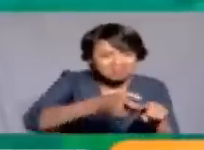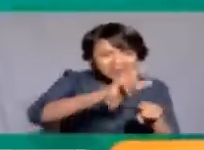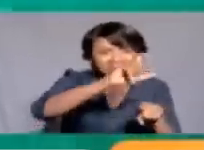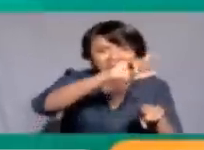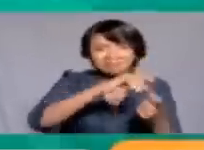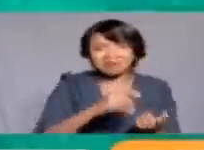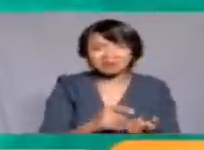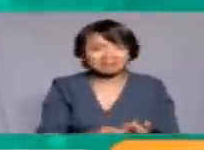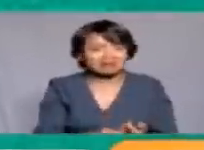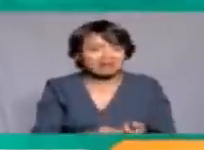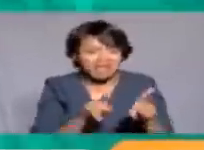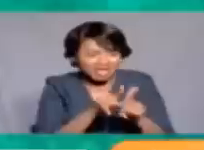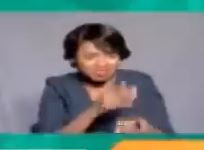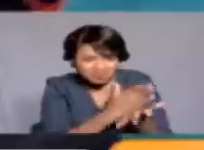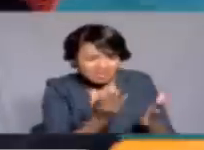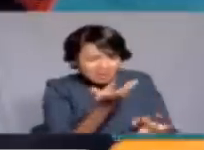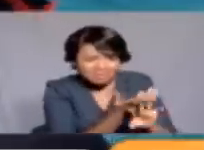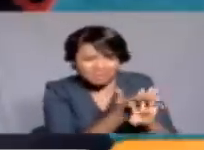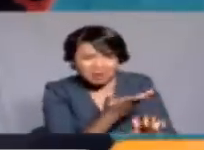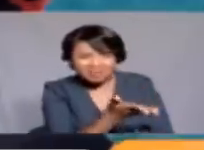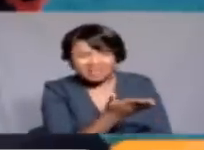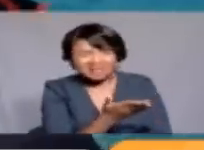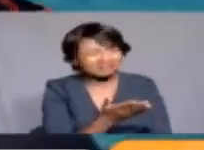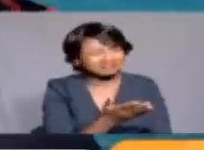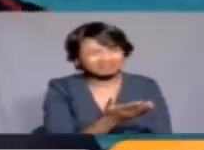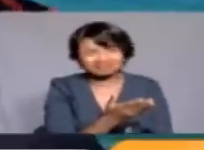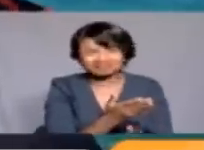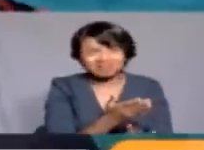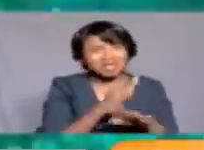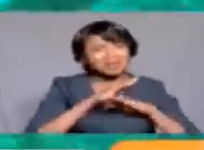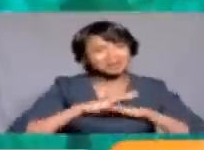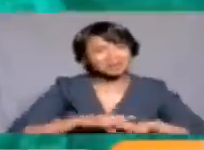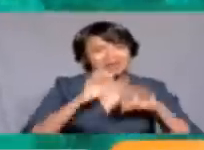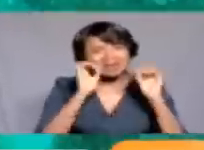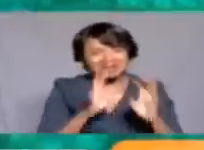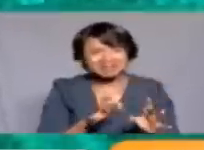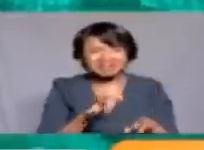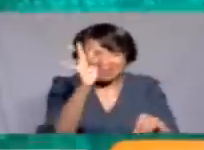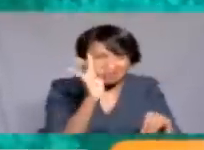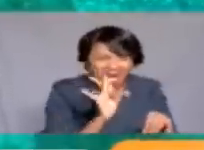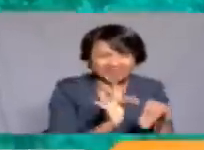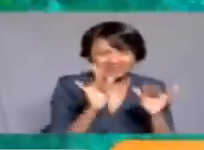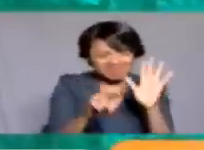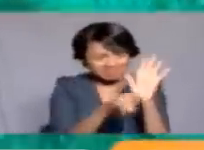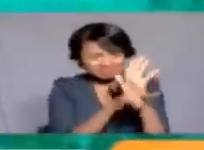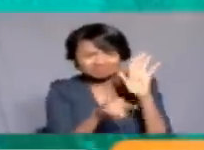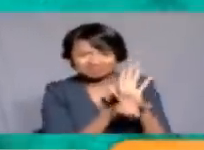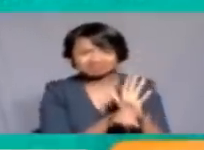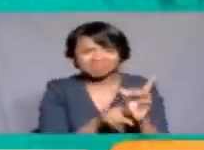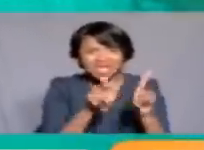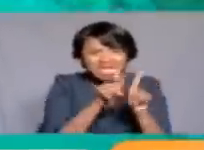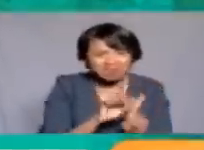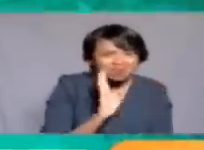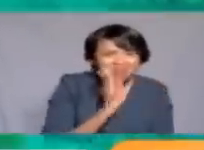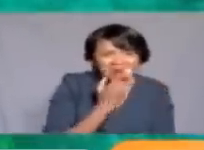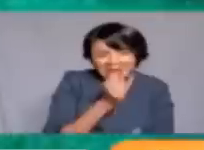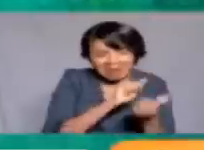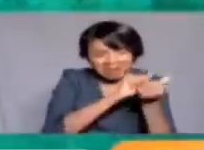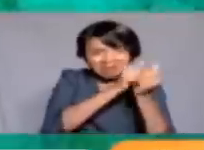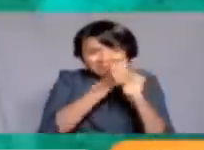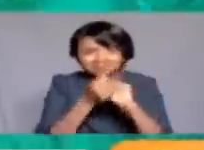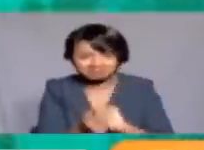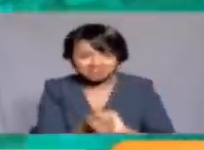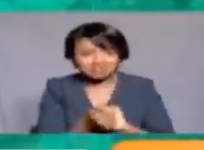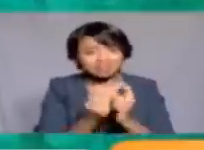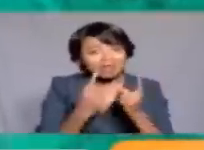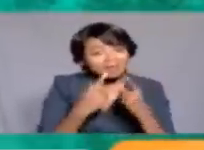corals are stressed. They're showing signs of stress. Some bleaching and some paling of corals. However,